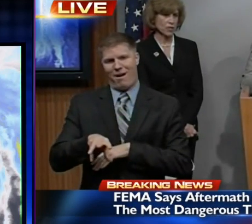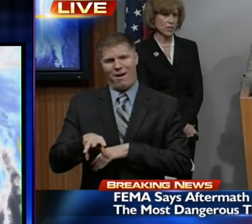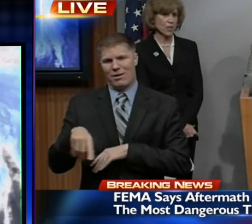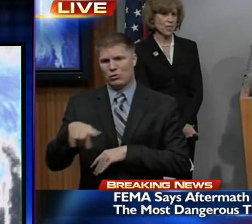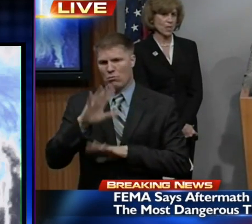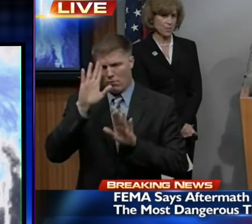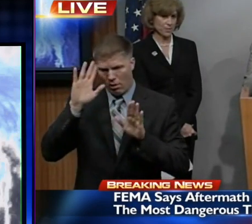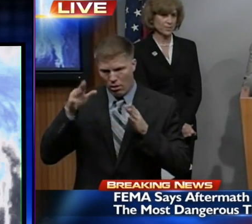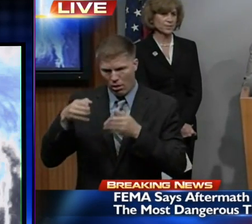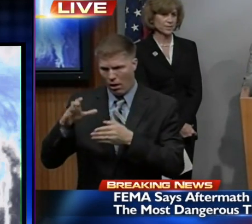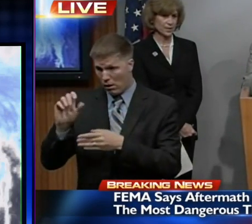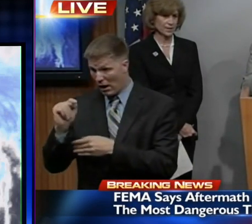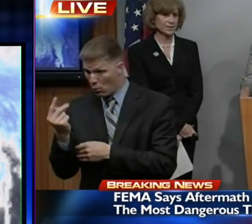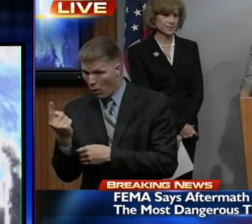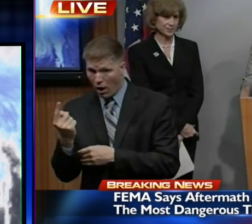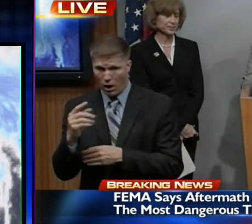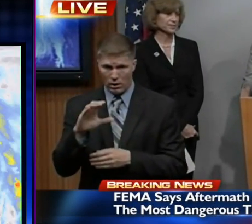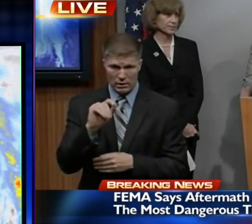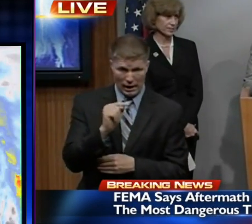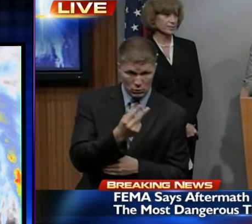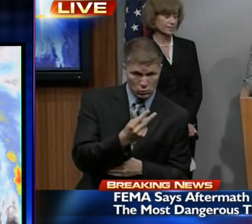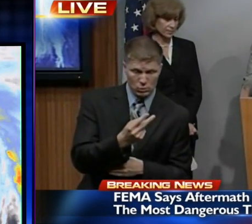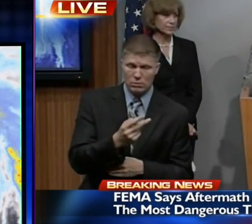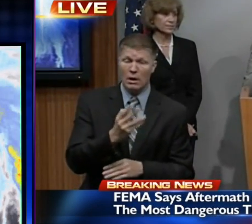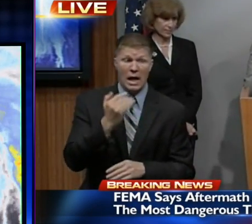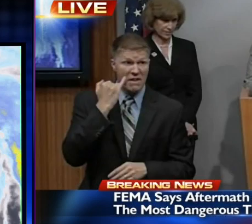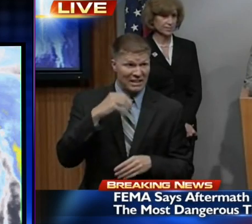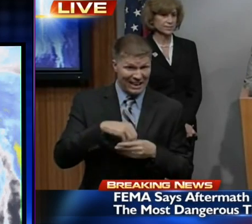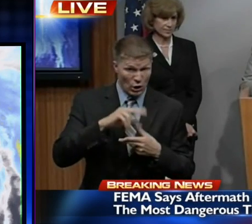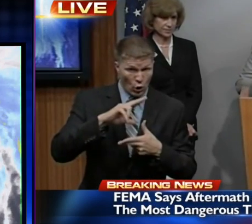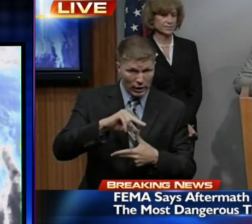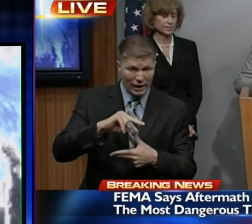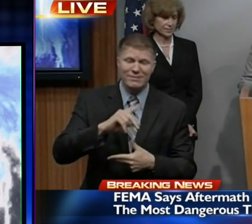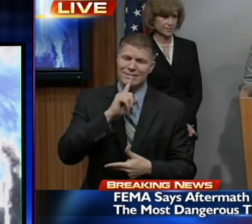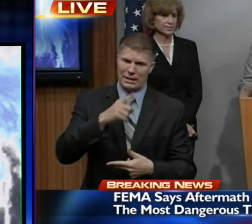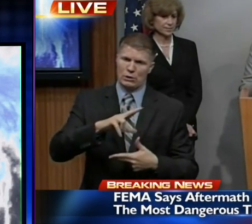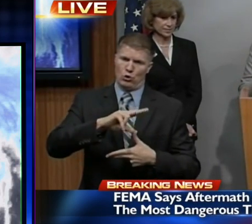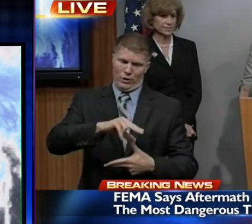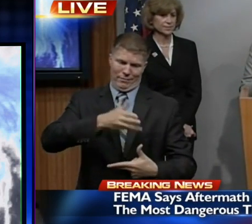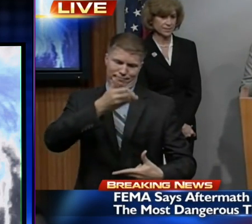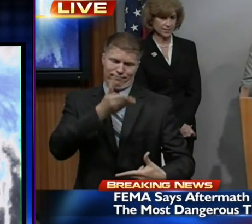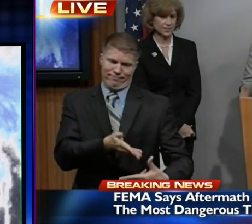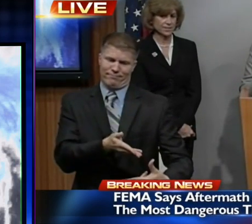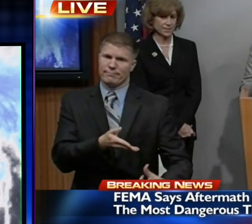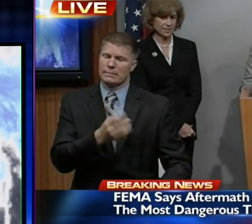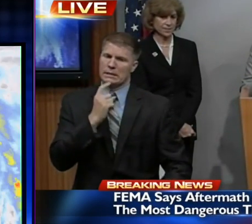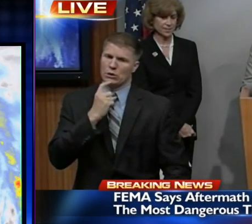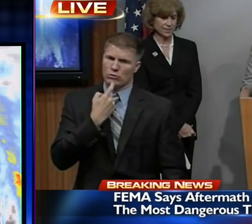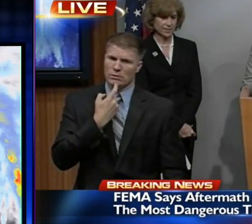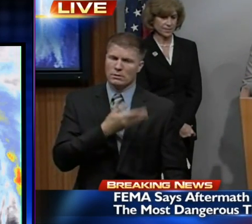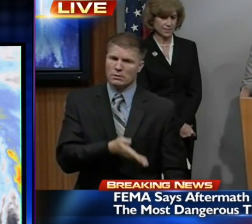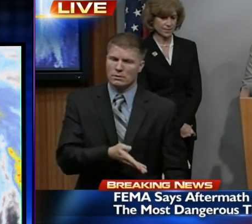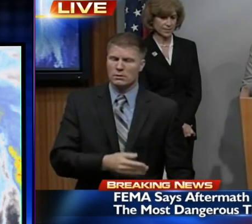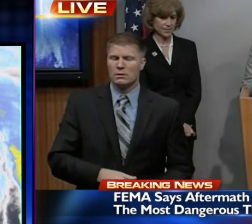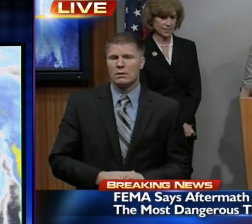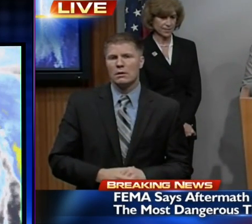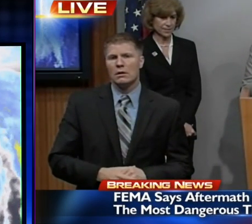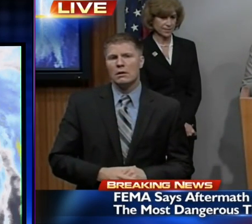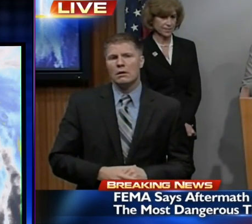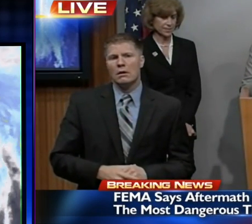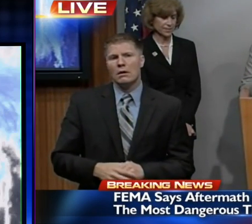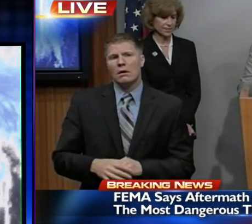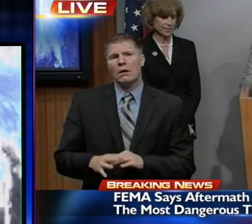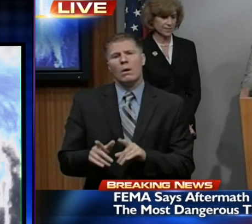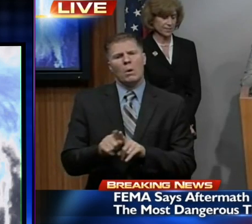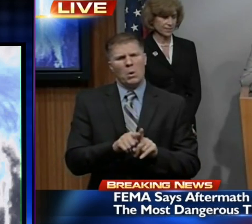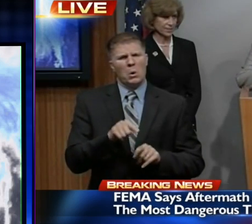on Category 1, 2, or 3. If you're in a hurricane, you're in a hurricane, and it's a big deal. The other thing about this storm